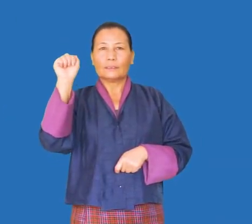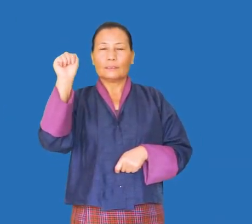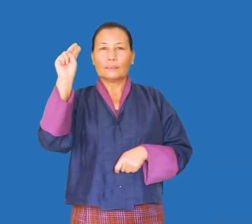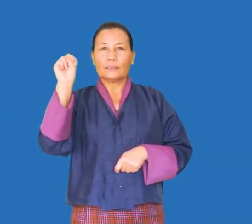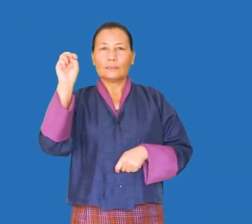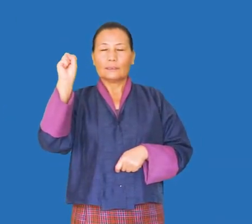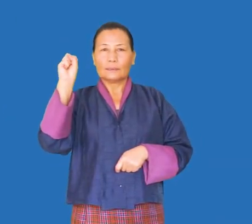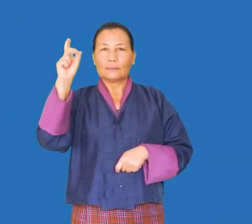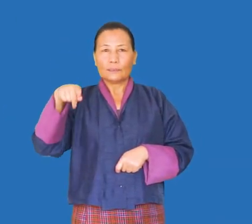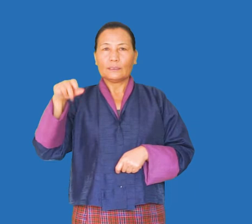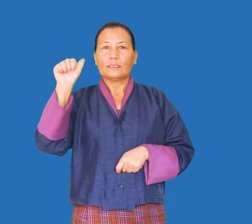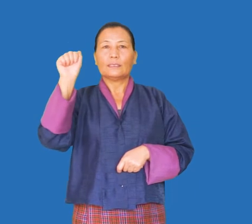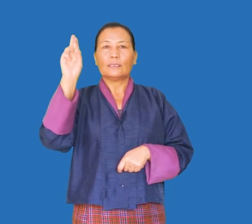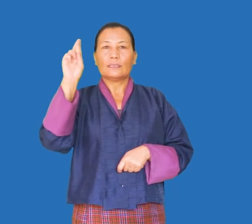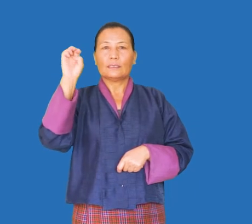Be transparent.